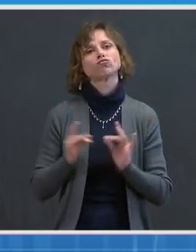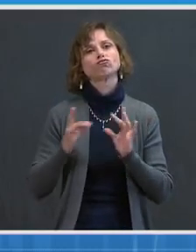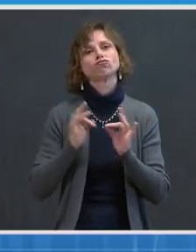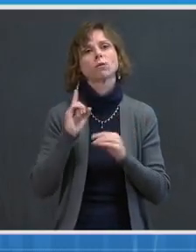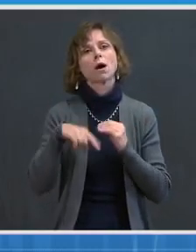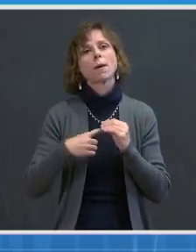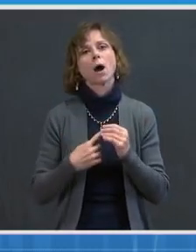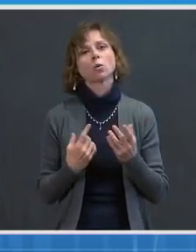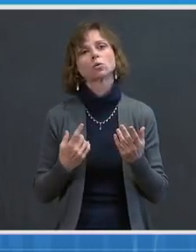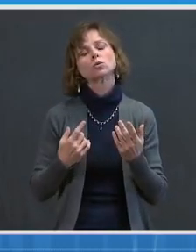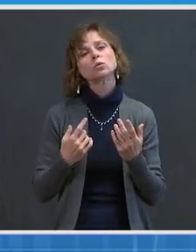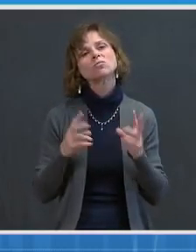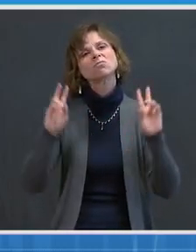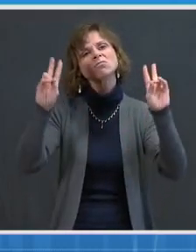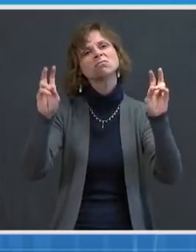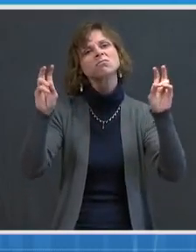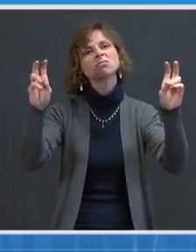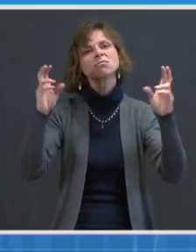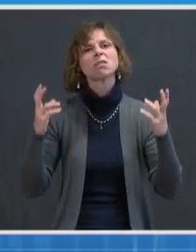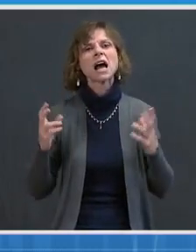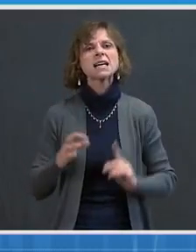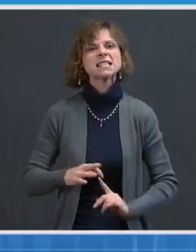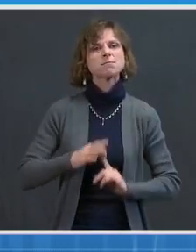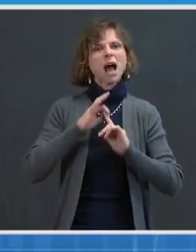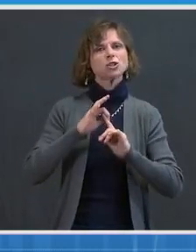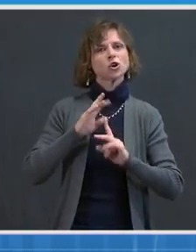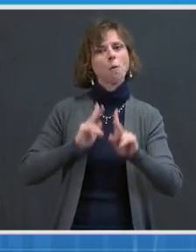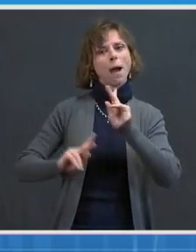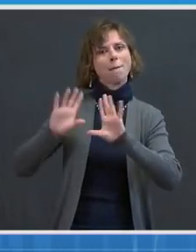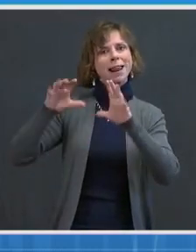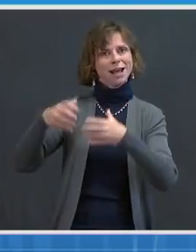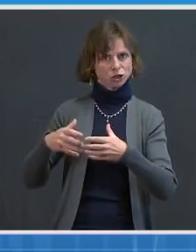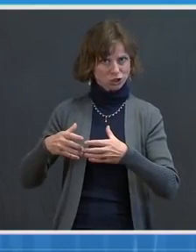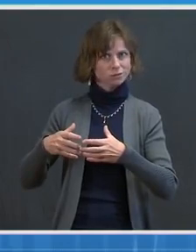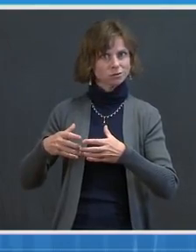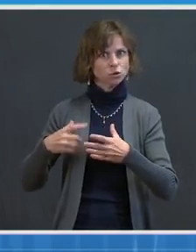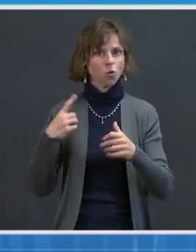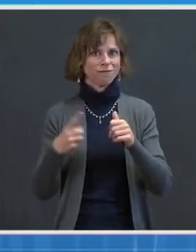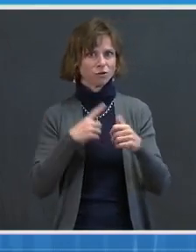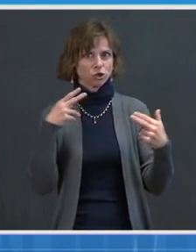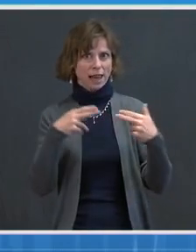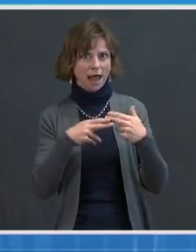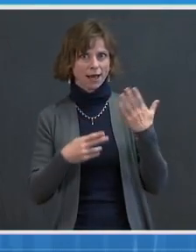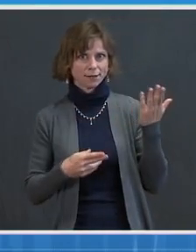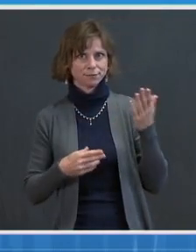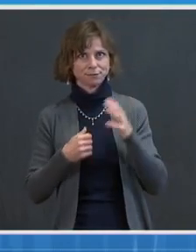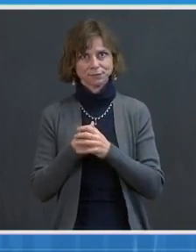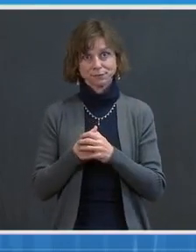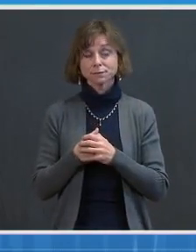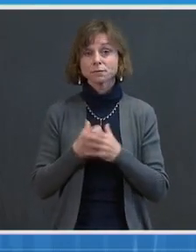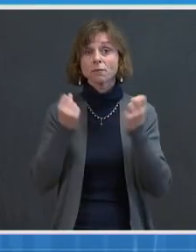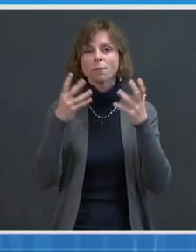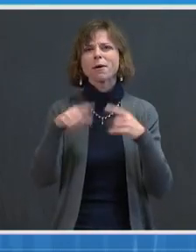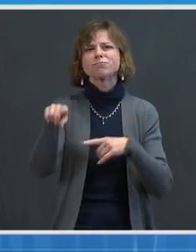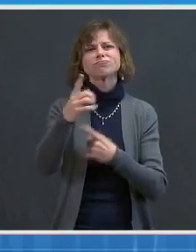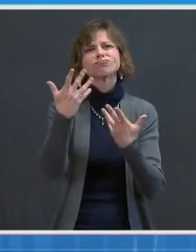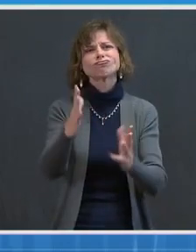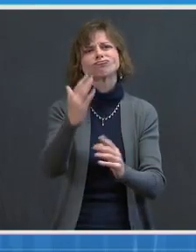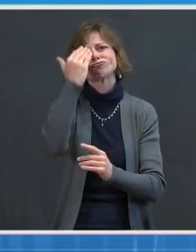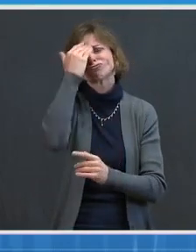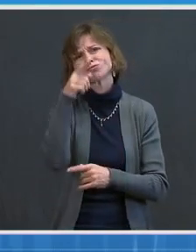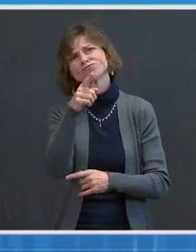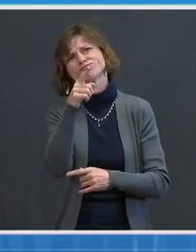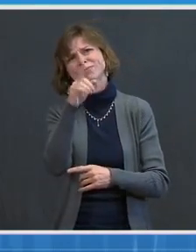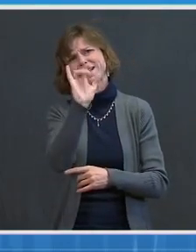about what we refer to as special populations. So if I could have the first slide. Many of you are very familiar with this